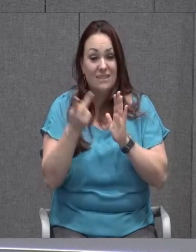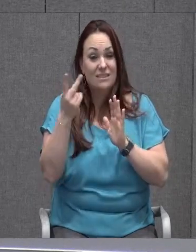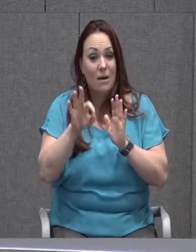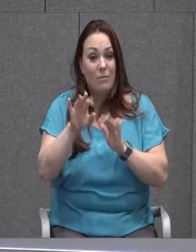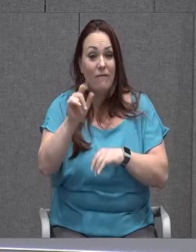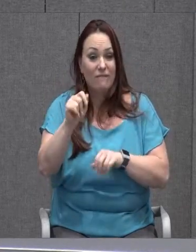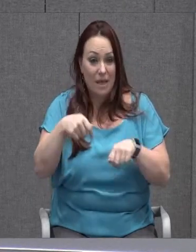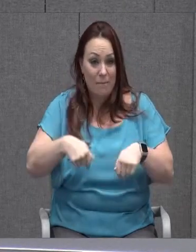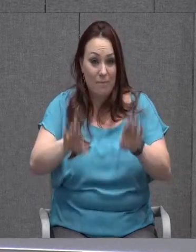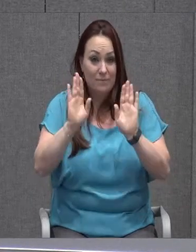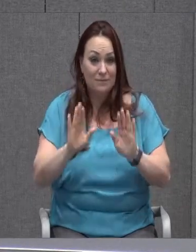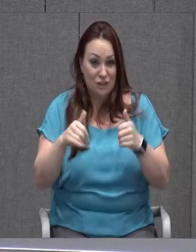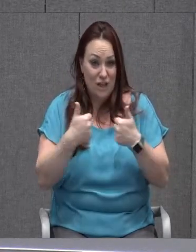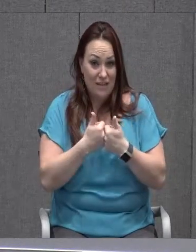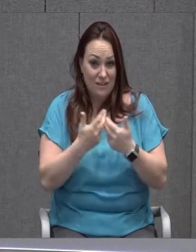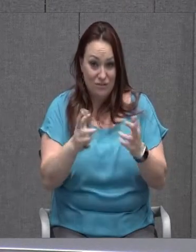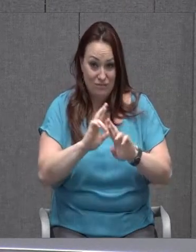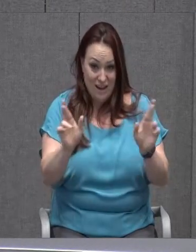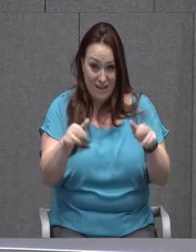that ¿Listo? balance, yes. Y ya.